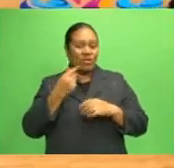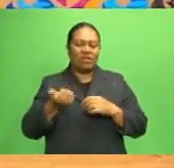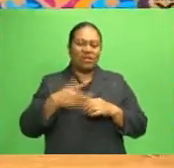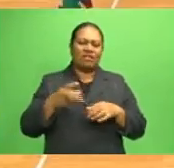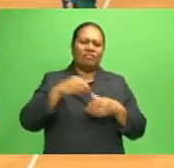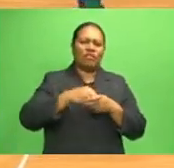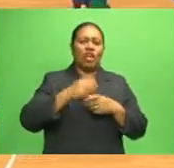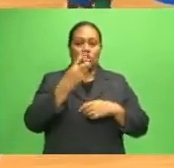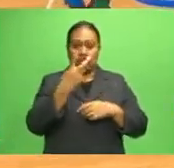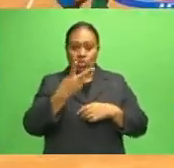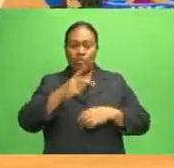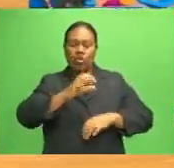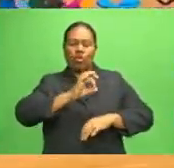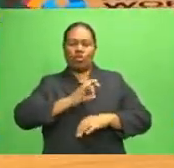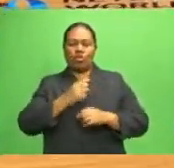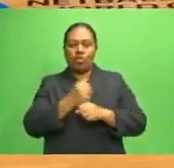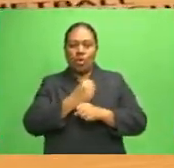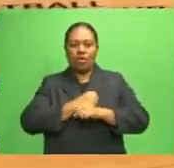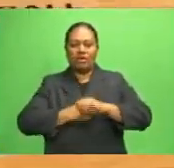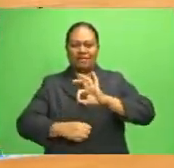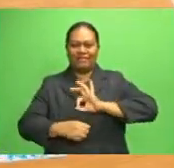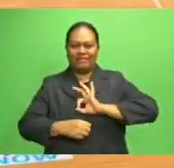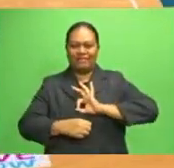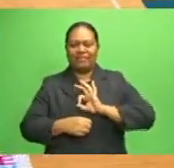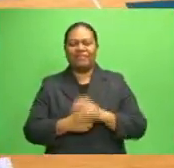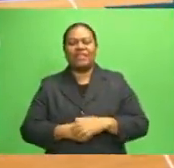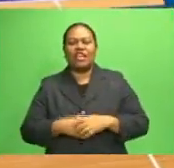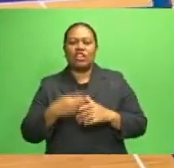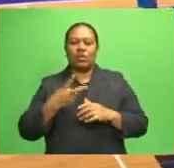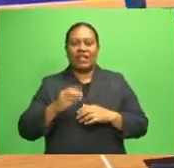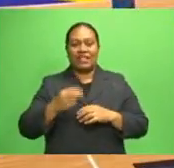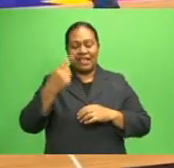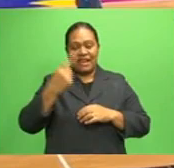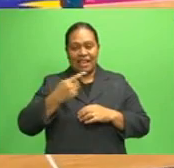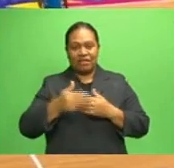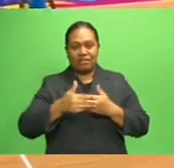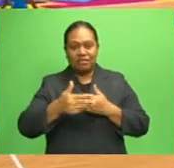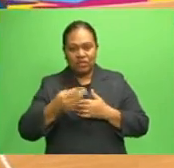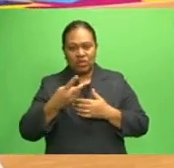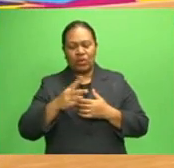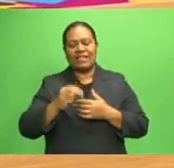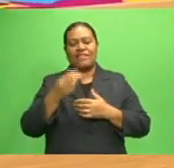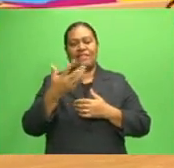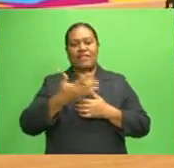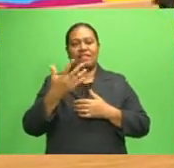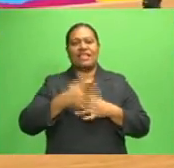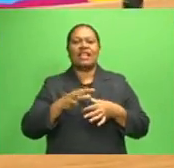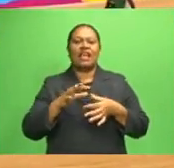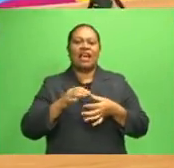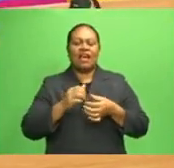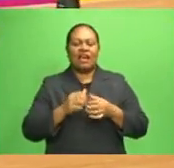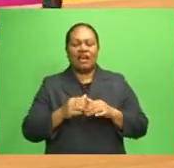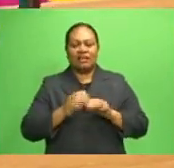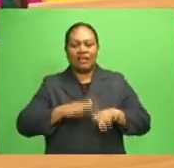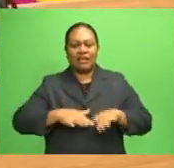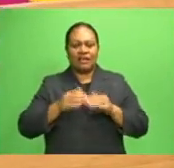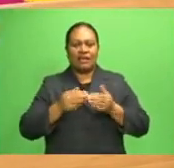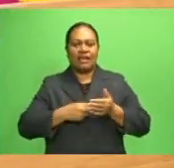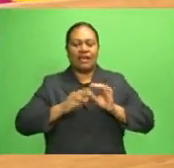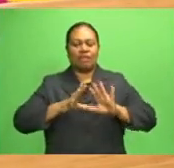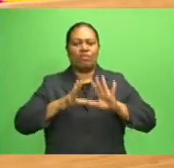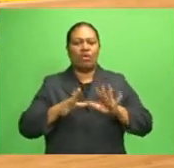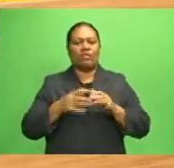2 gold medals from the Pacific Games, the 2011 and 2015 Netball World Cup Championship